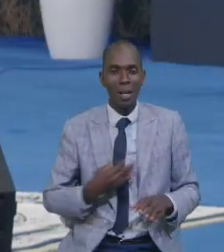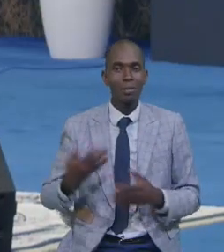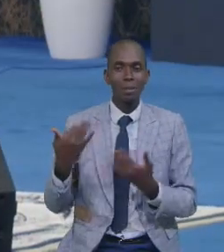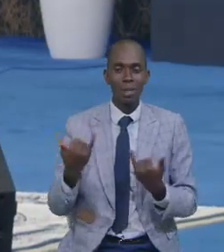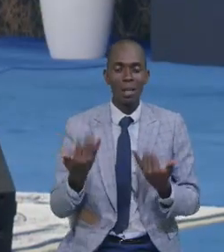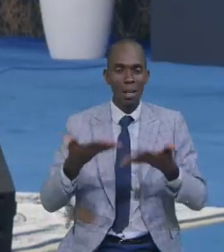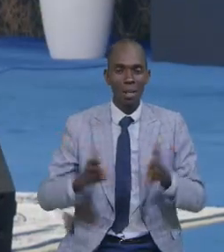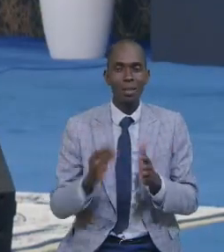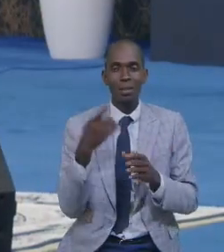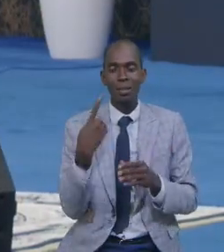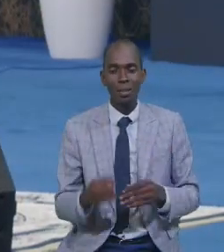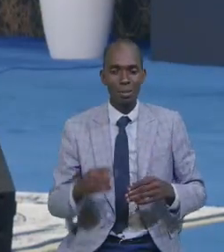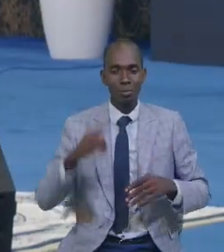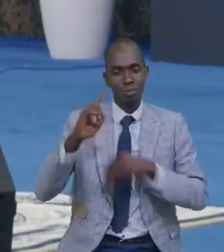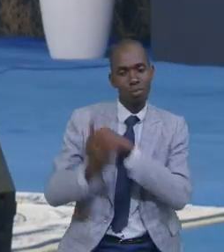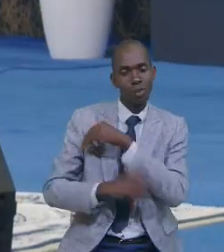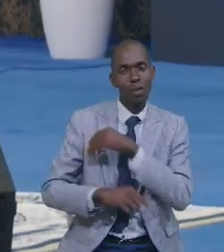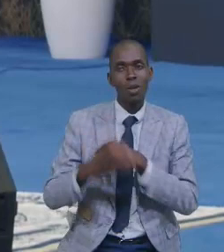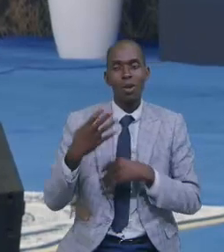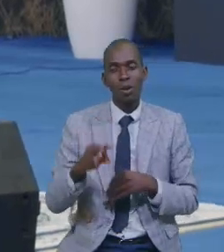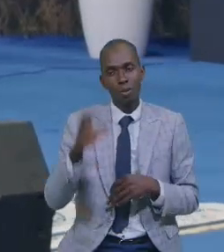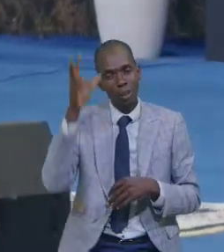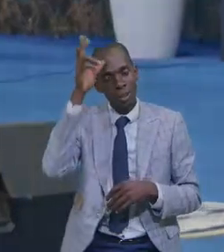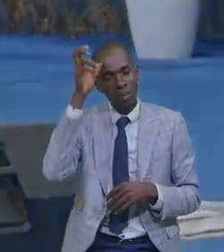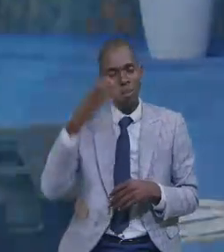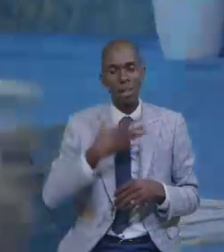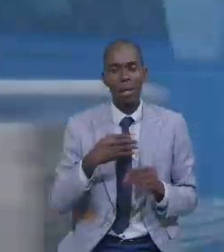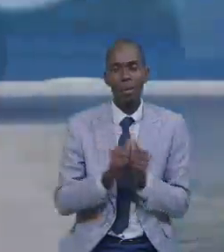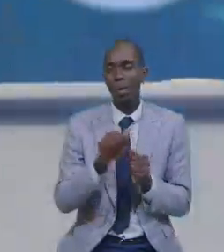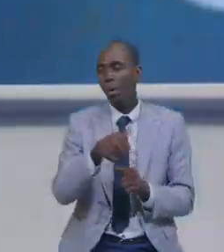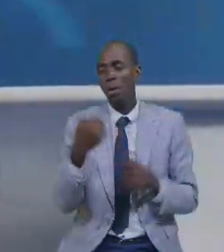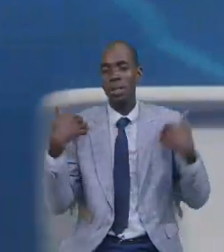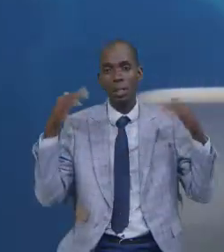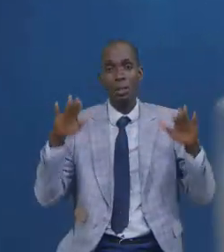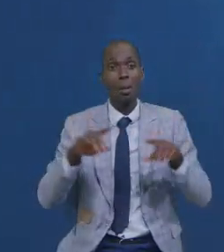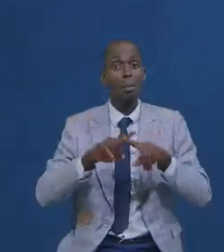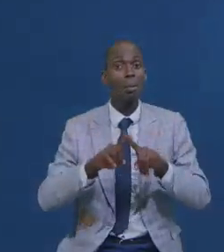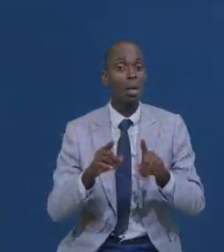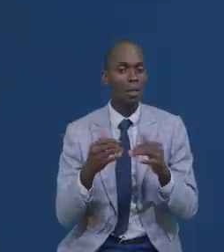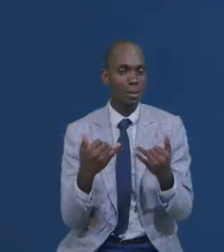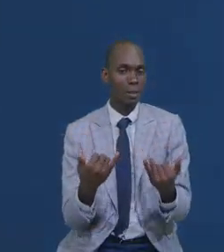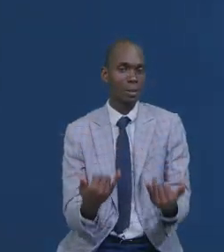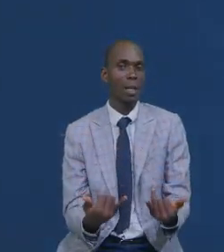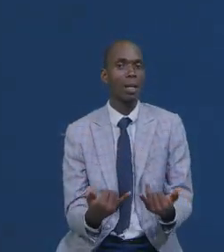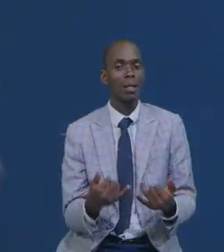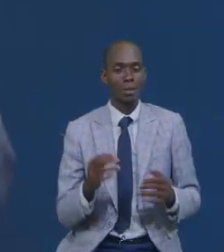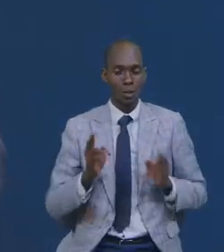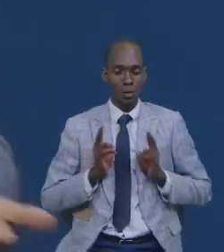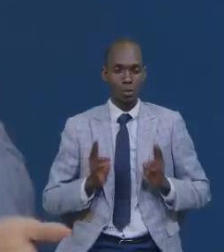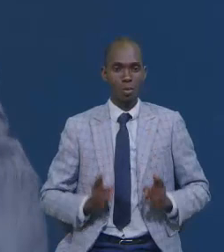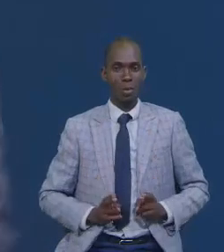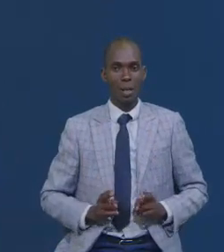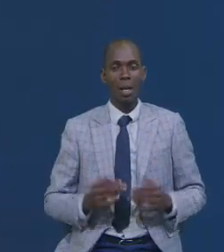on Lucifer, and all his fallen angels. But now men have sinned, and you